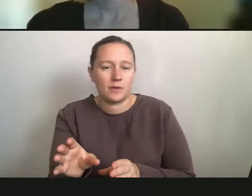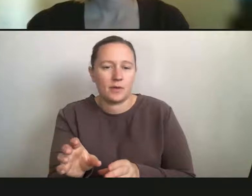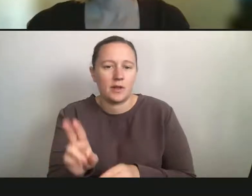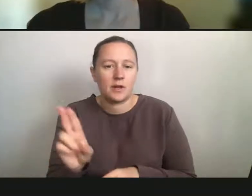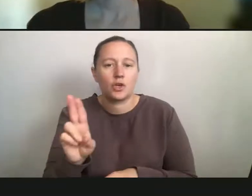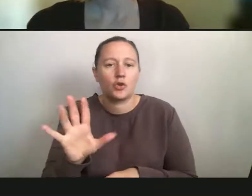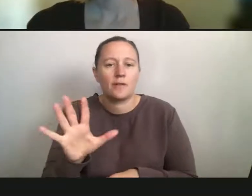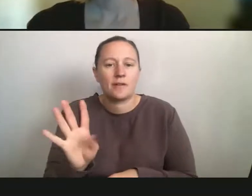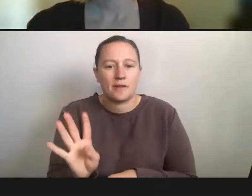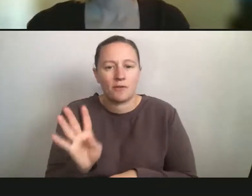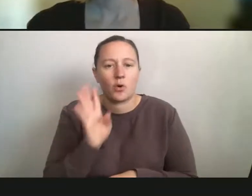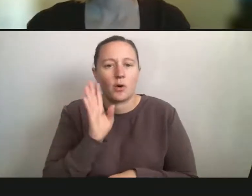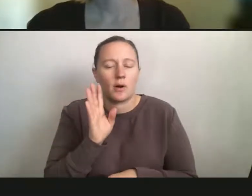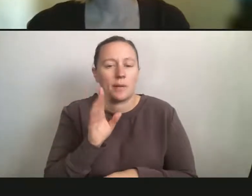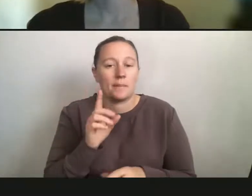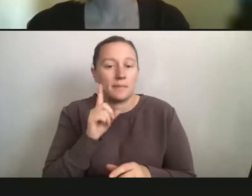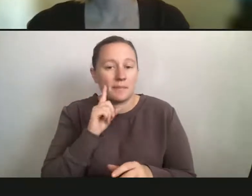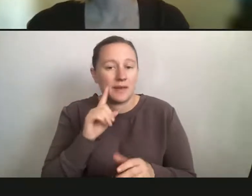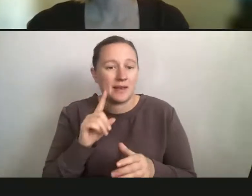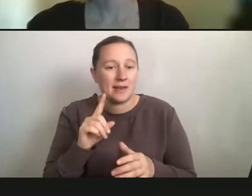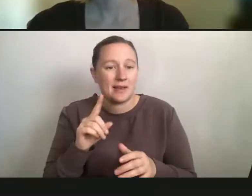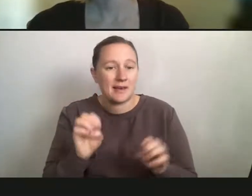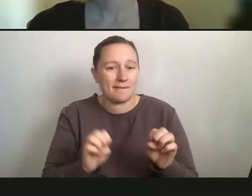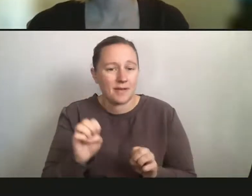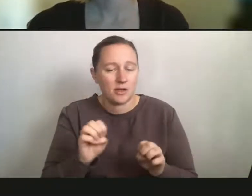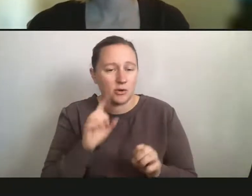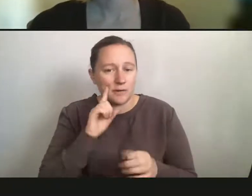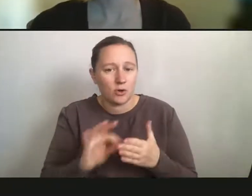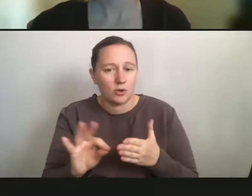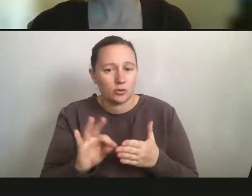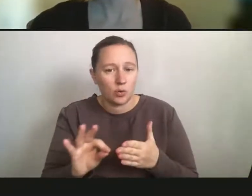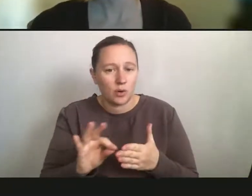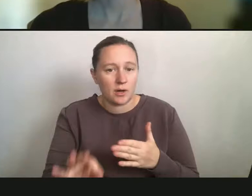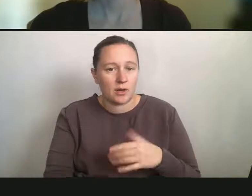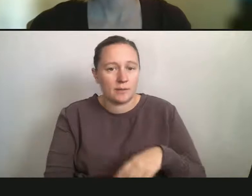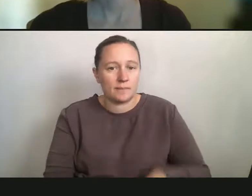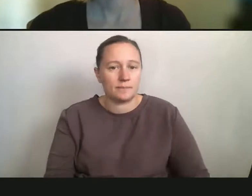U54, be evaluated for scoring? Will that be a scored criterion?